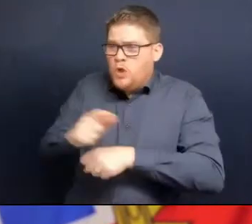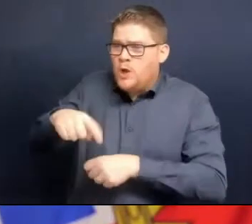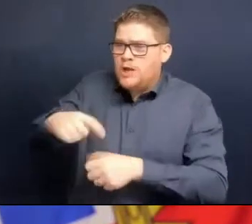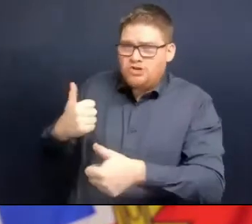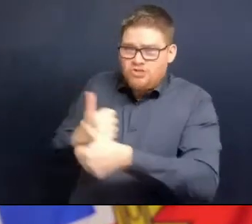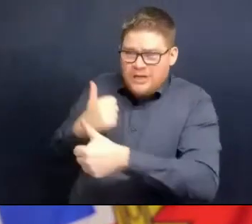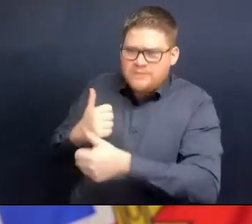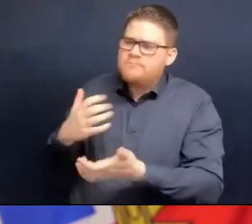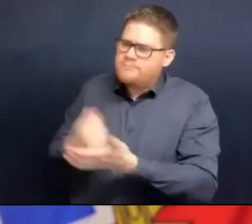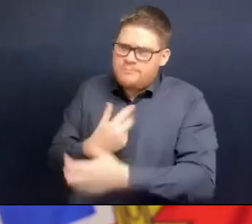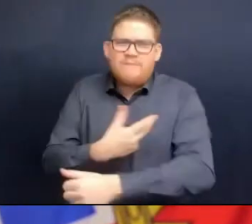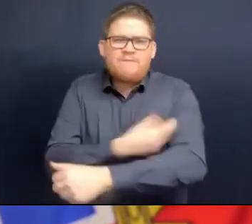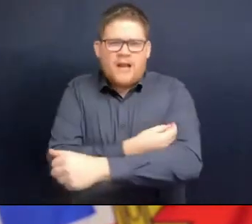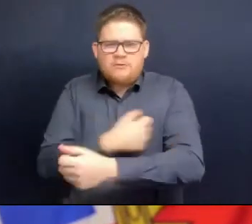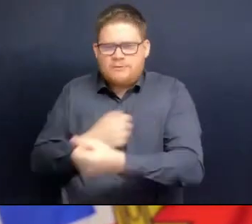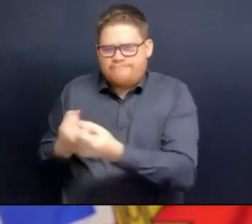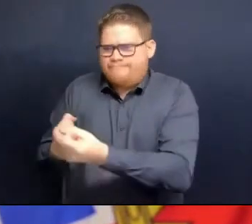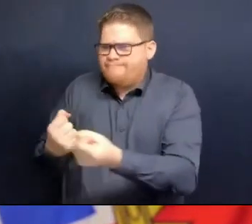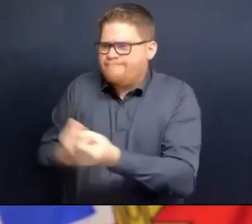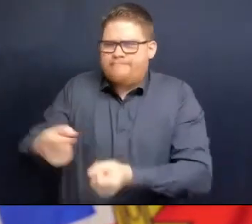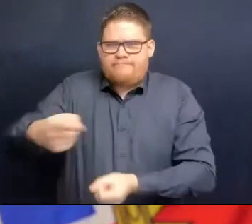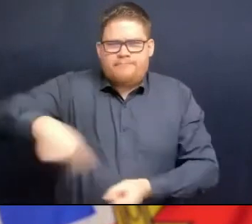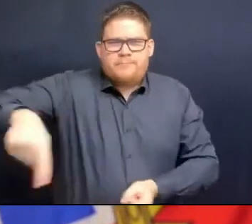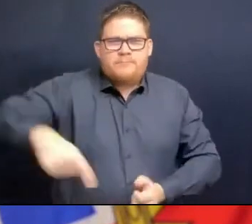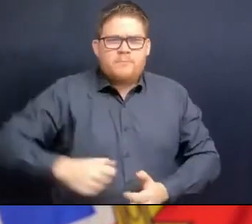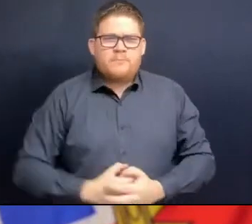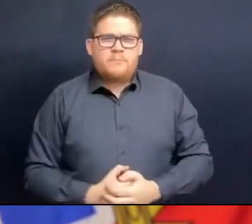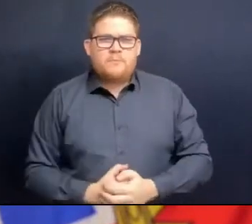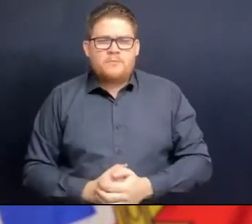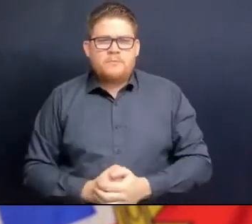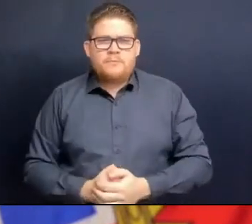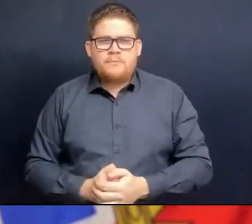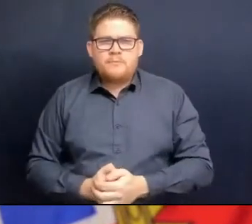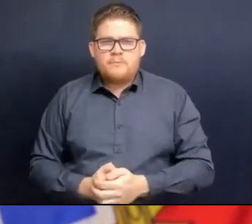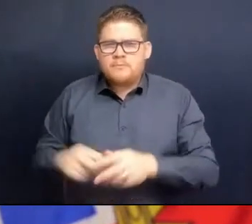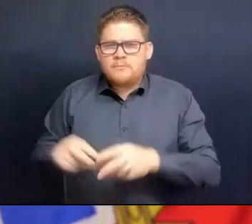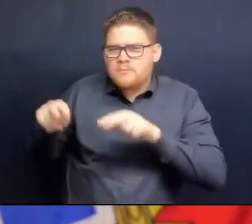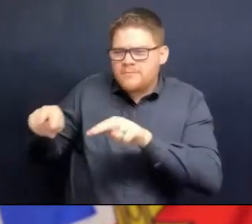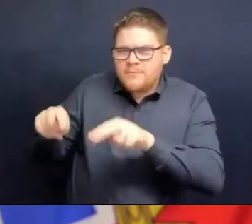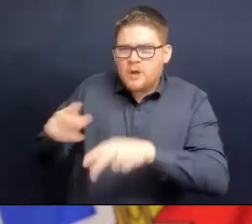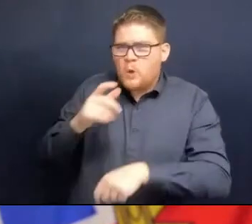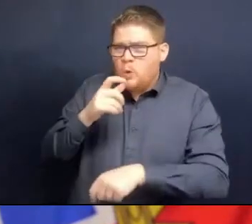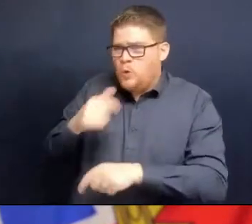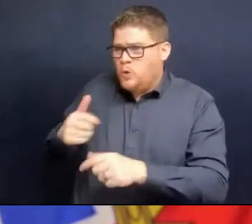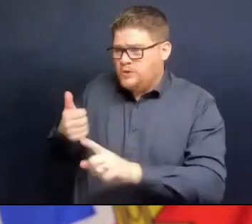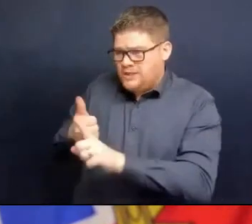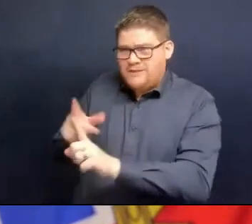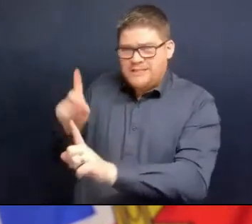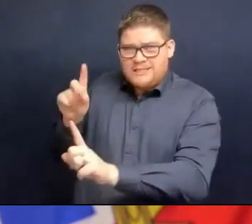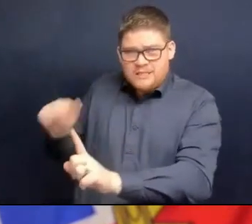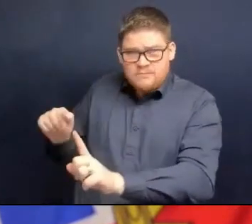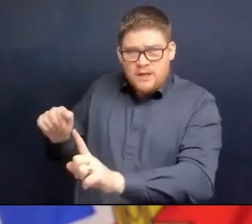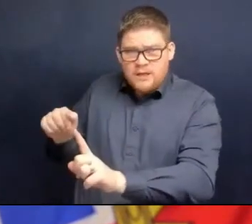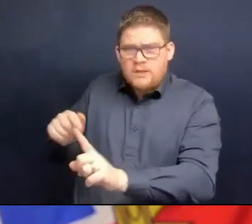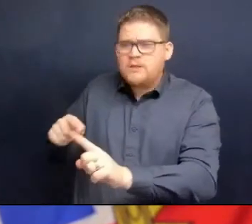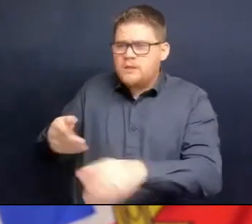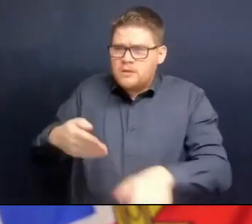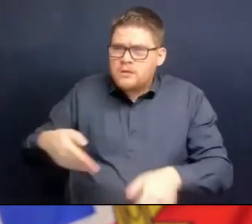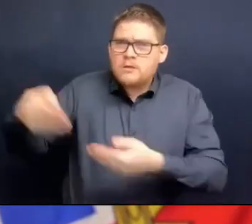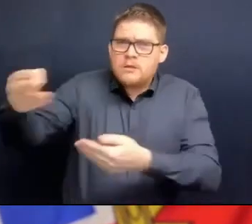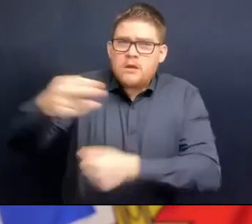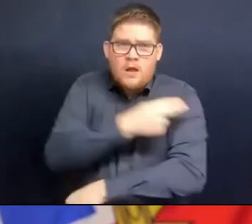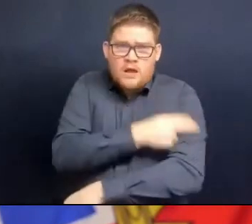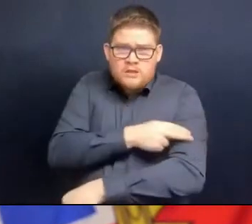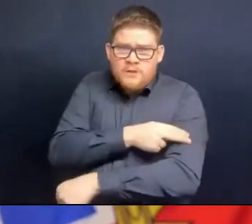we've been monitoring actively people with disabilities who are infected, who are hospitalized, and who've died from